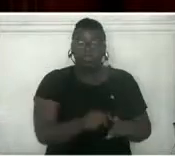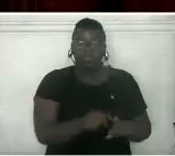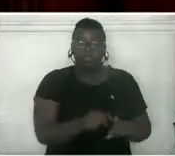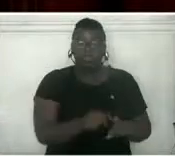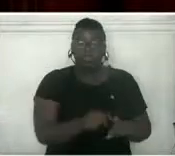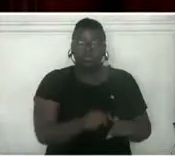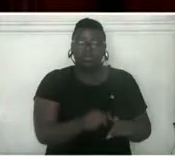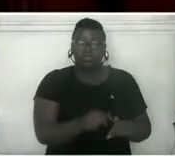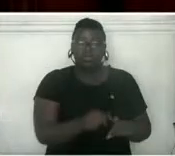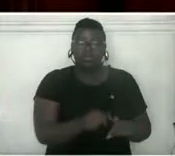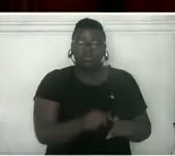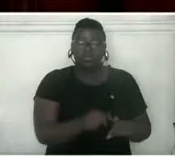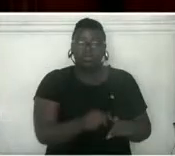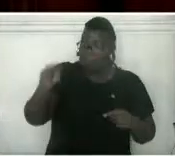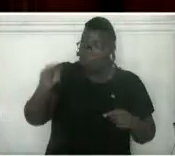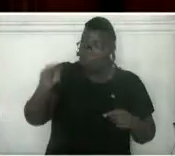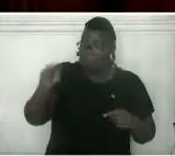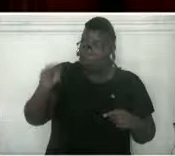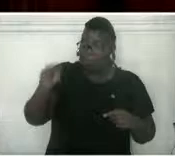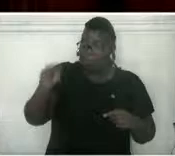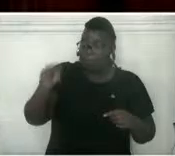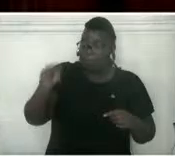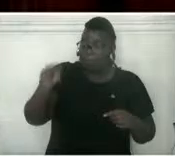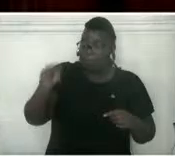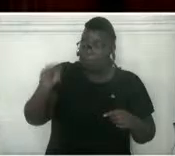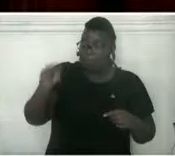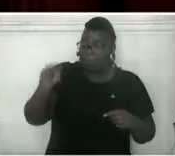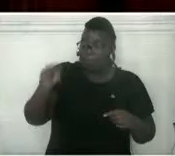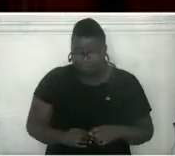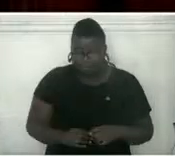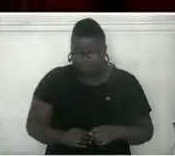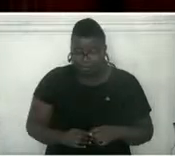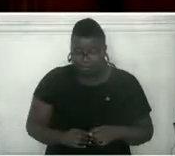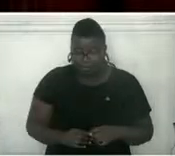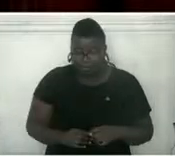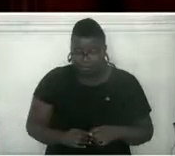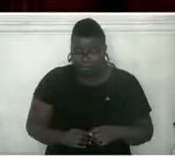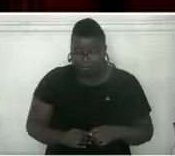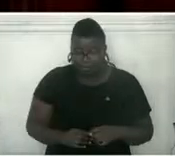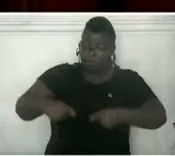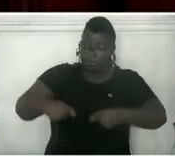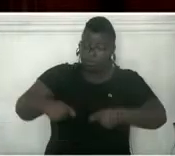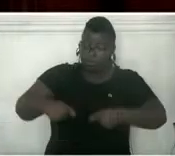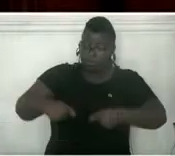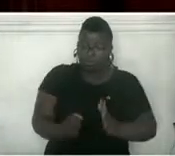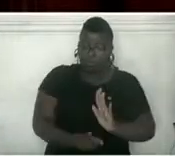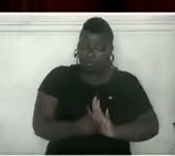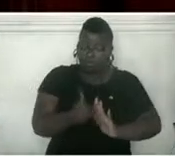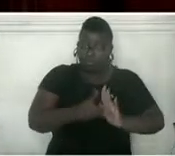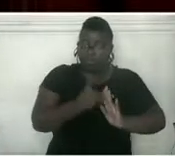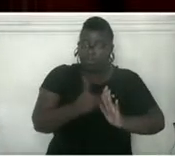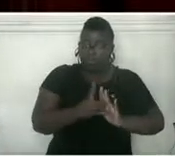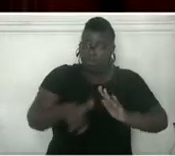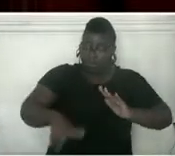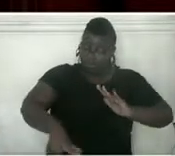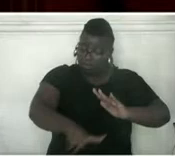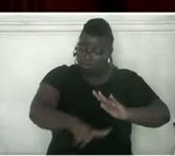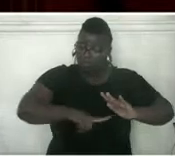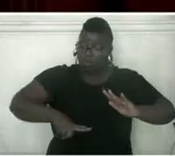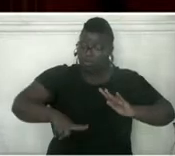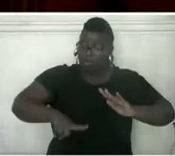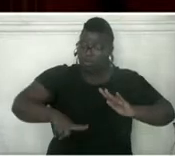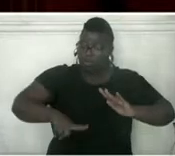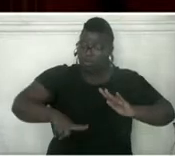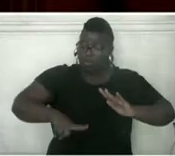1.1 billion. Last year, as its contribution to impact on localization, the